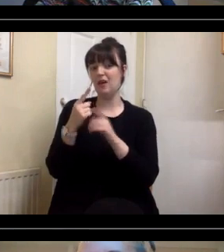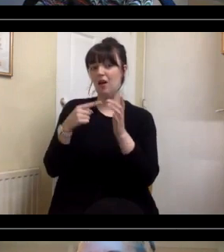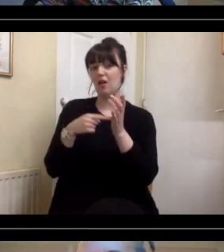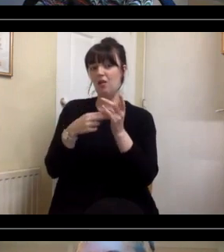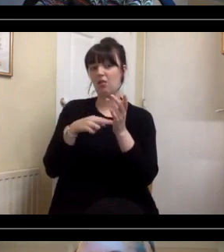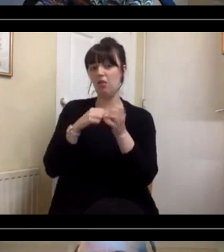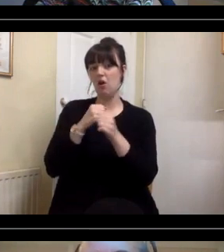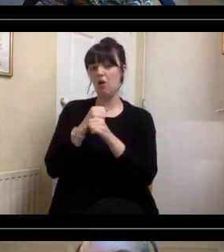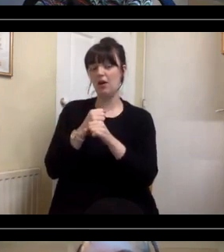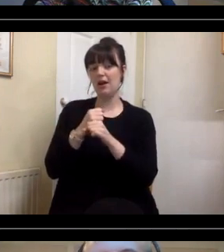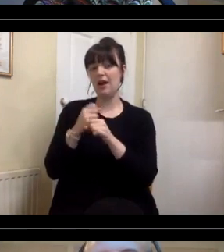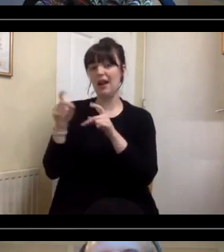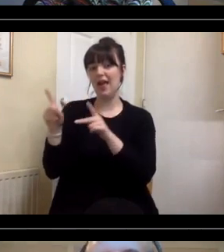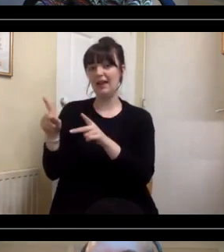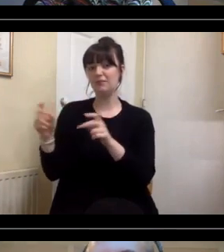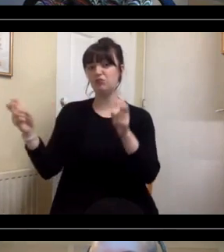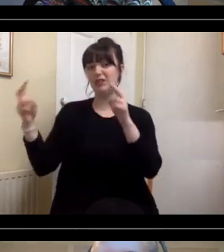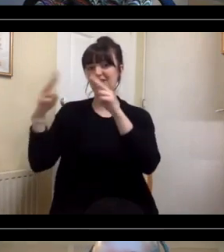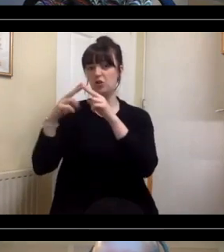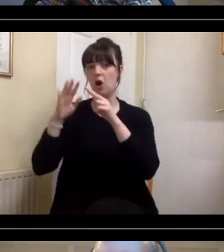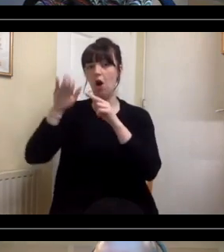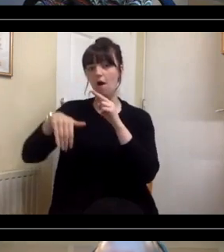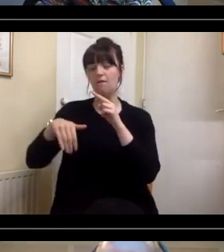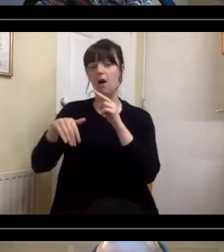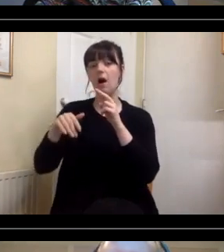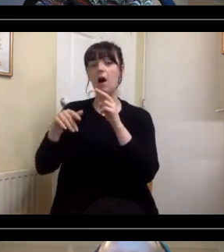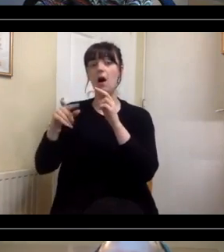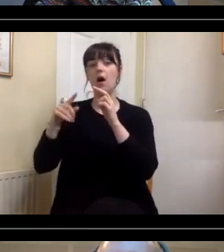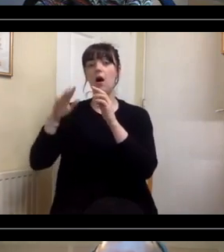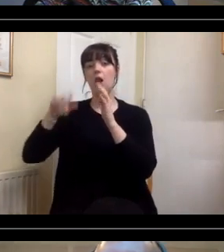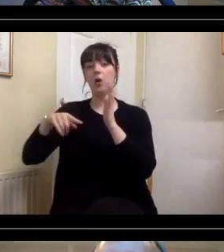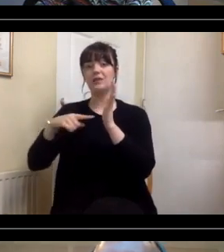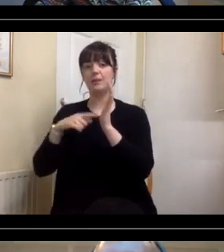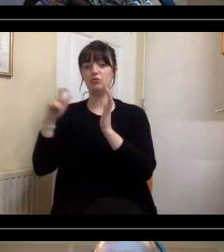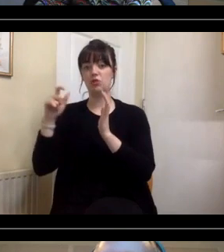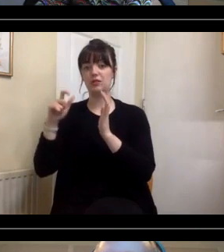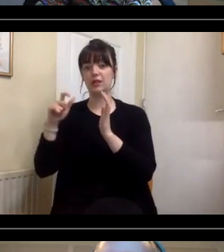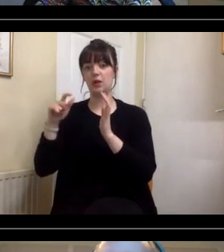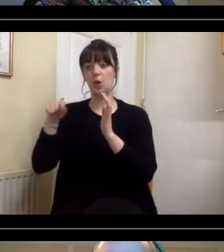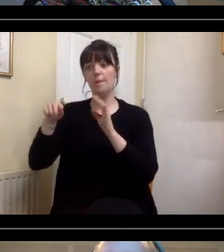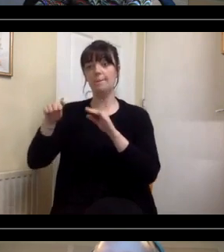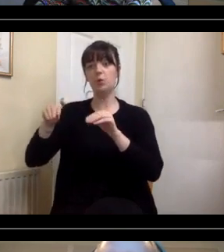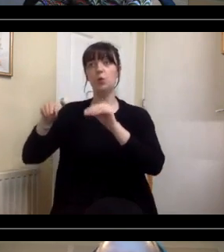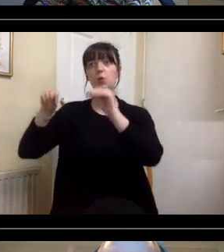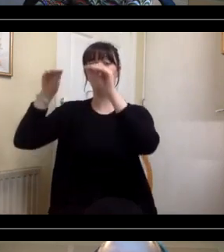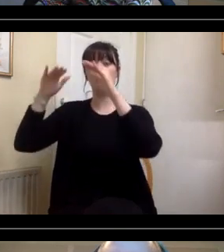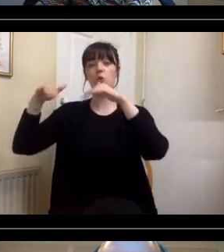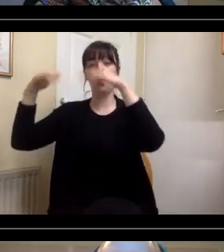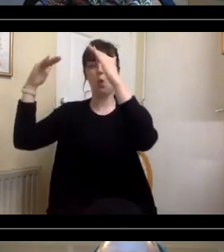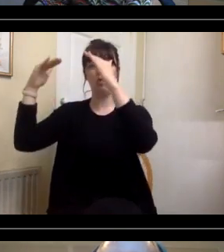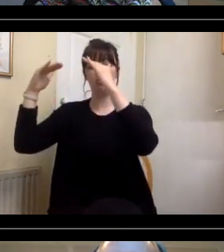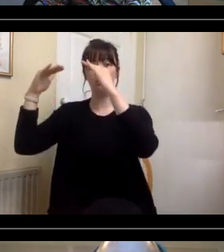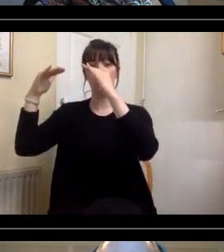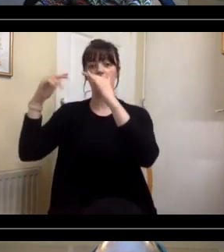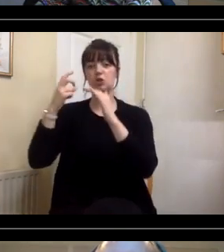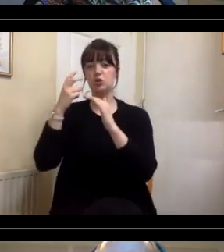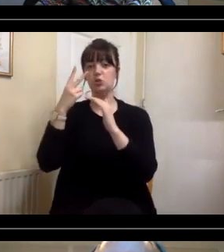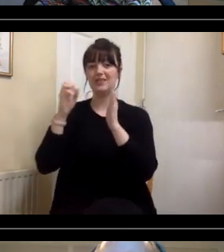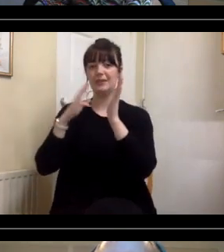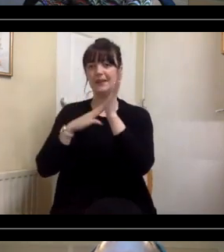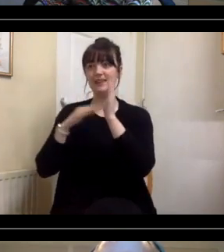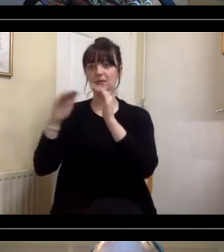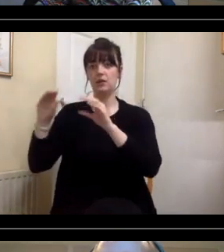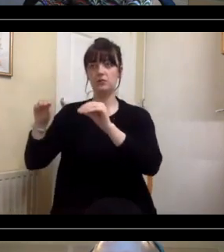Lane bridge over Lower Thames Crossing, which we are indeed moving 20 metres north. There are a number of reasons